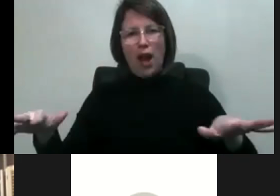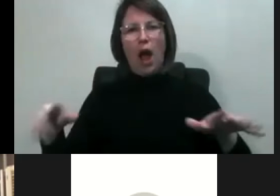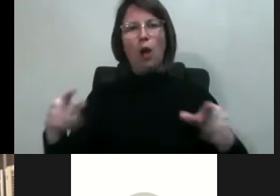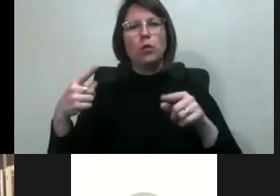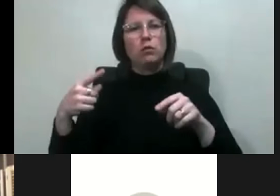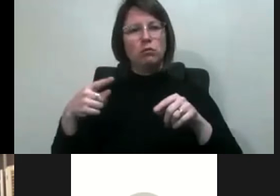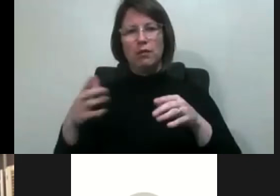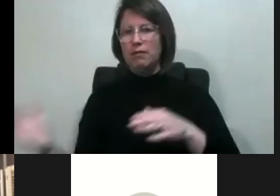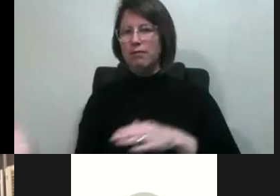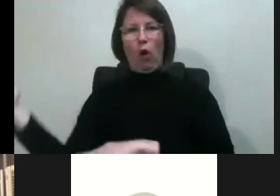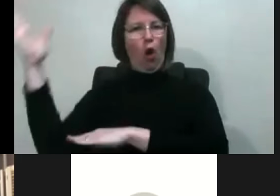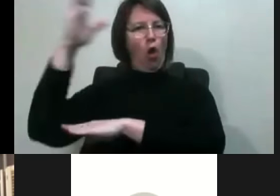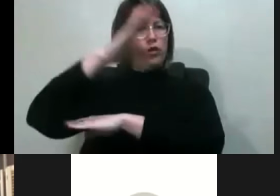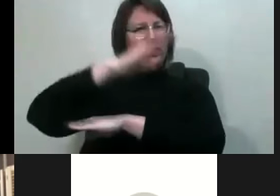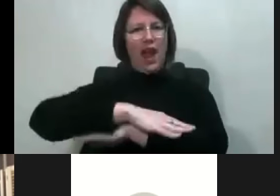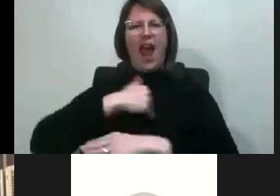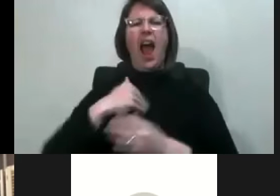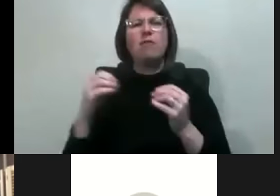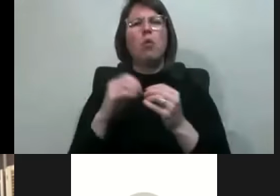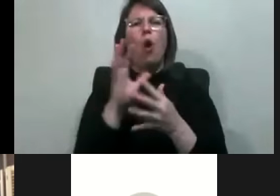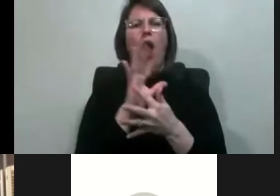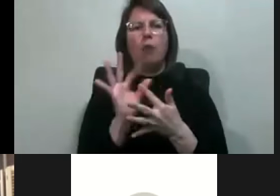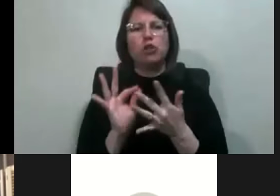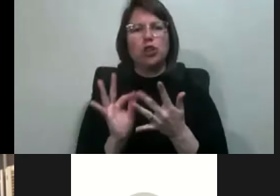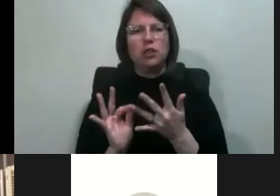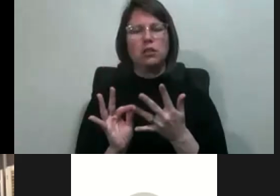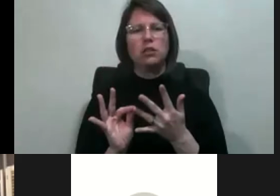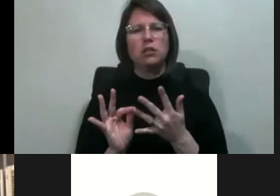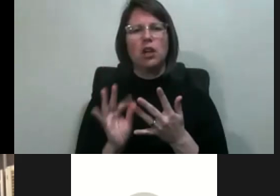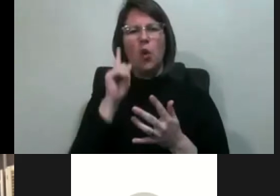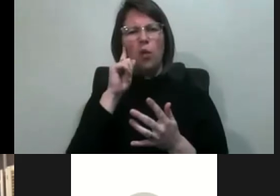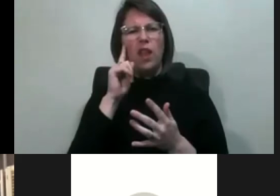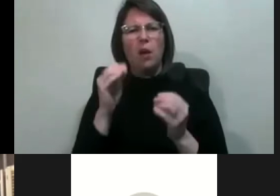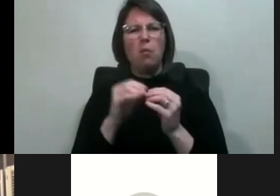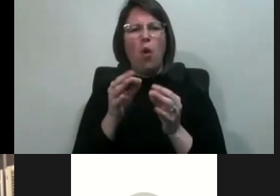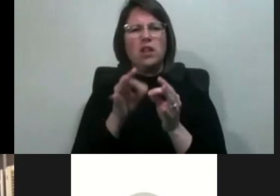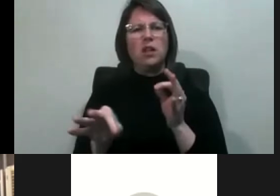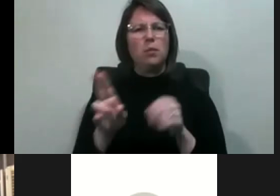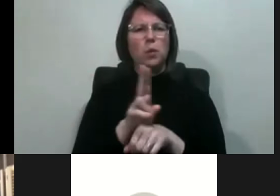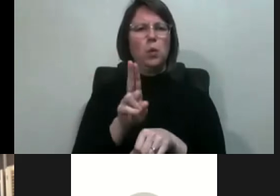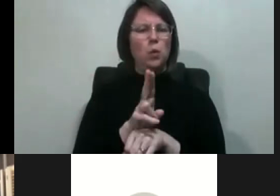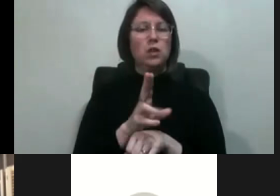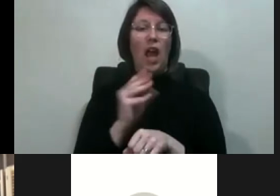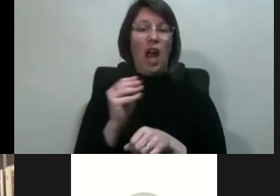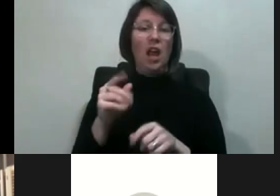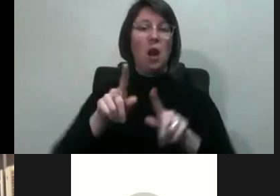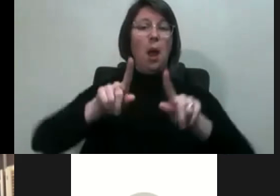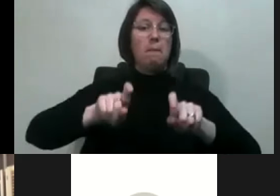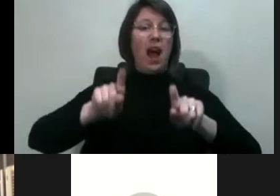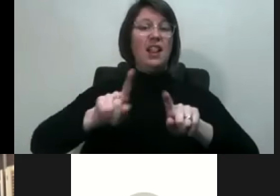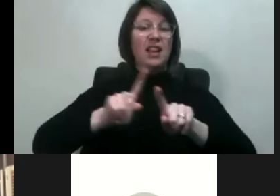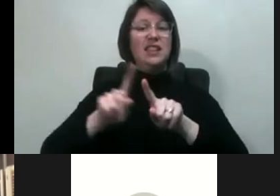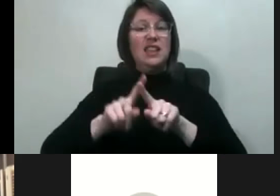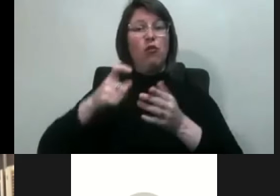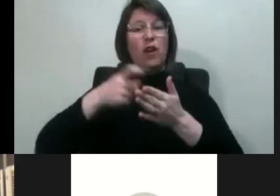So people have many more options. We think it's gonna be a little simpler to use. And we are piloting some different fare